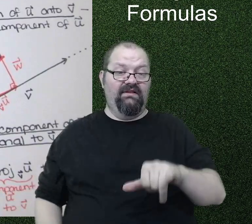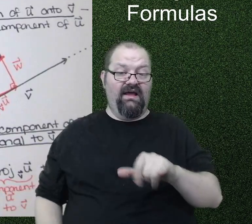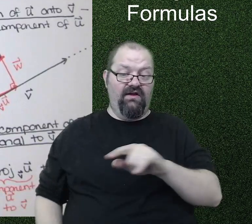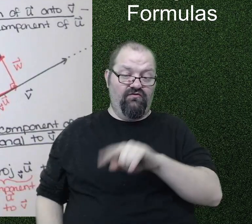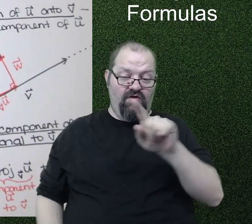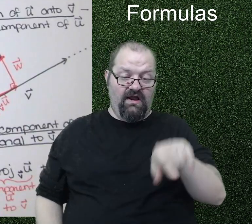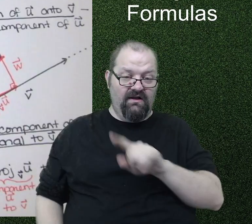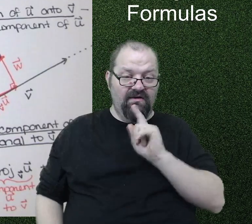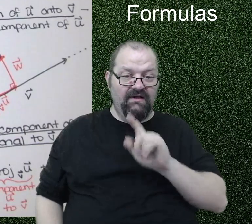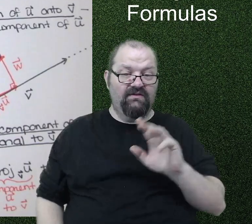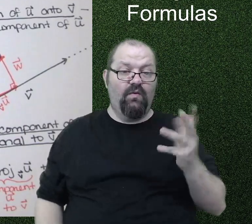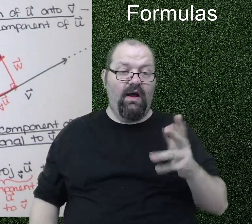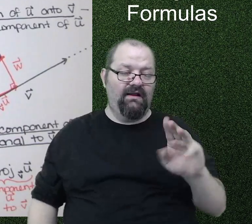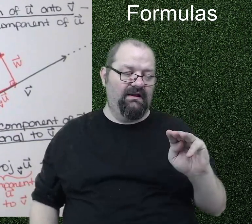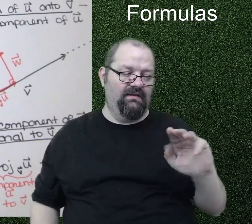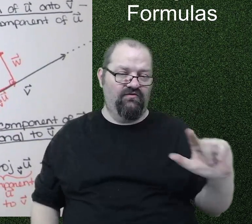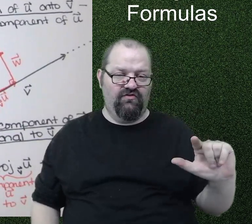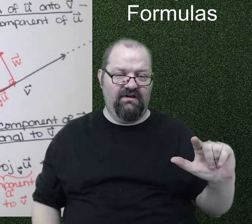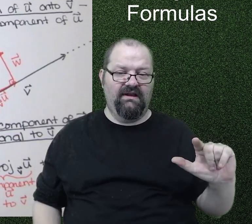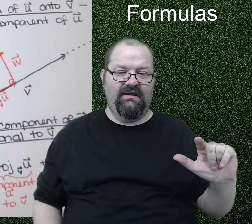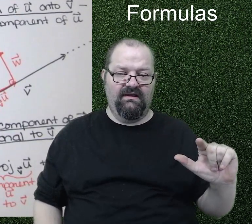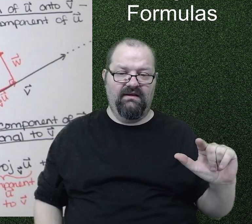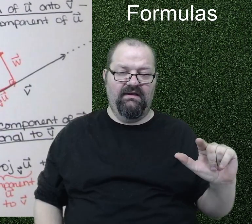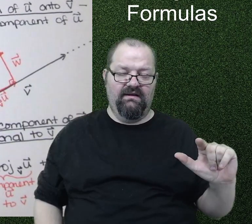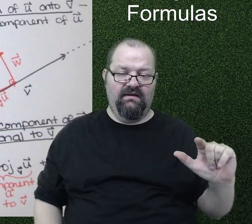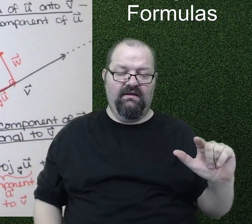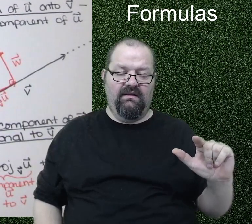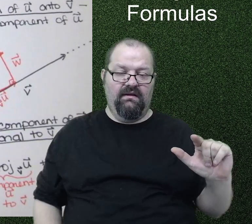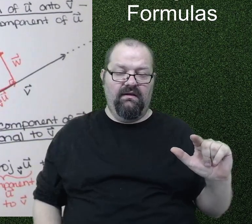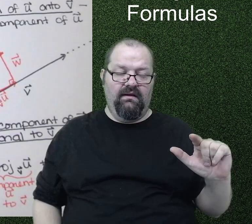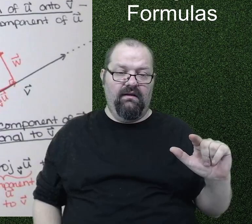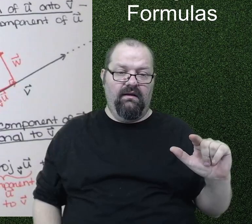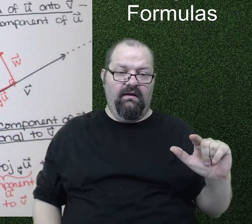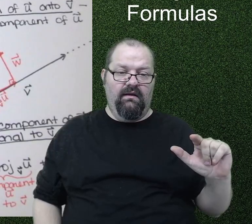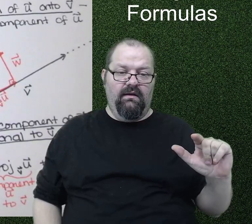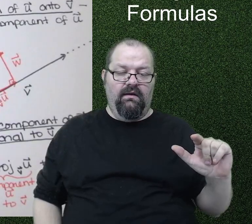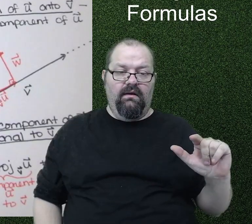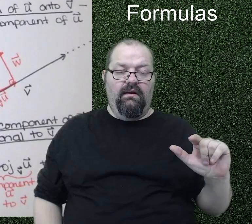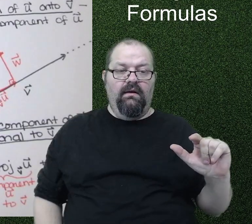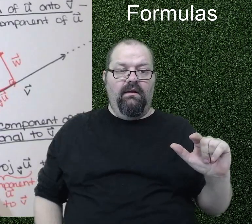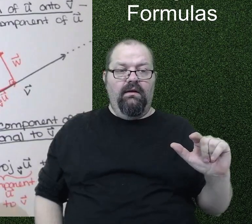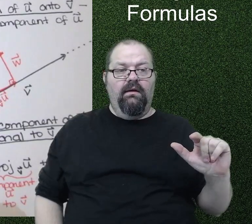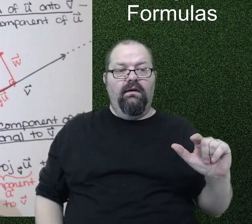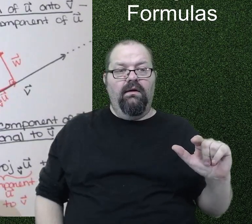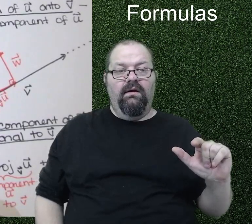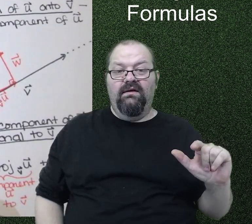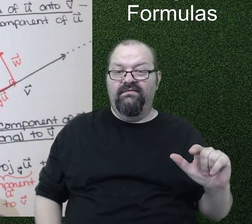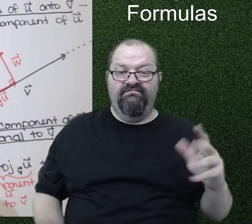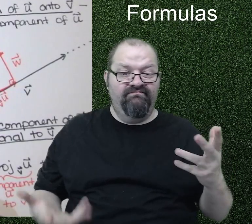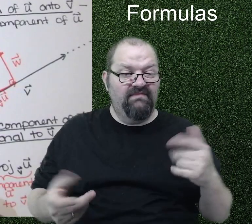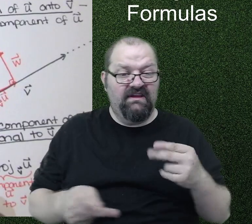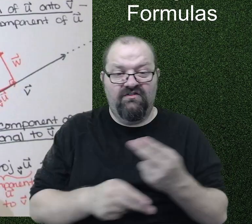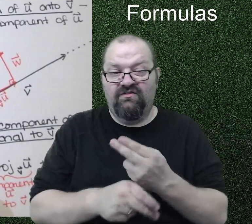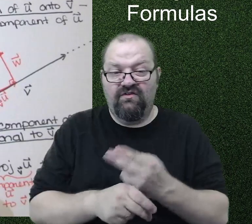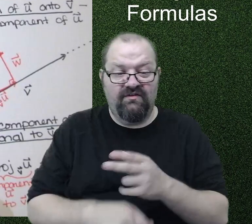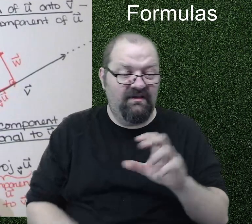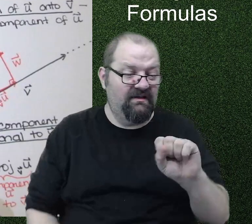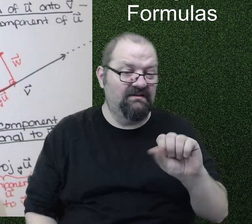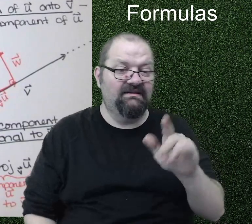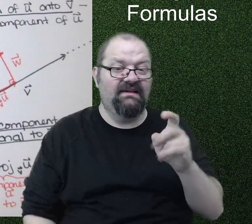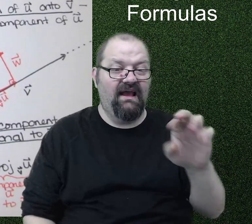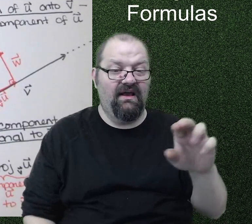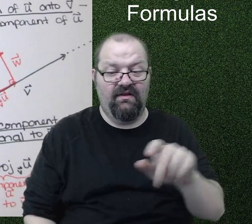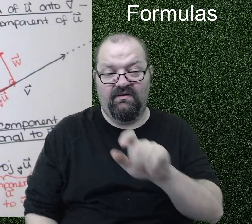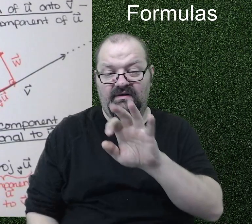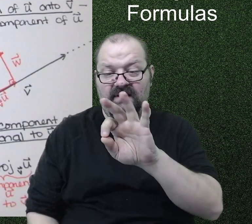mg, mass times gravity, where we're just using the scalar 9.81